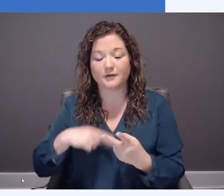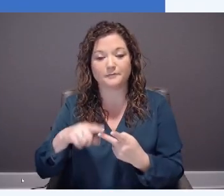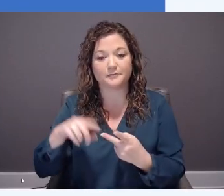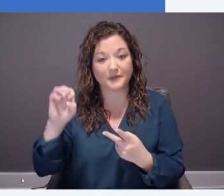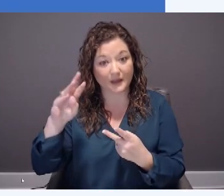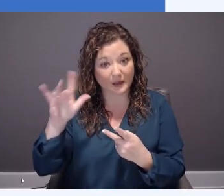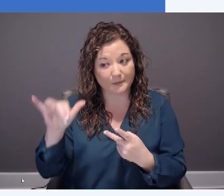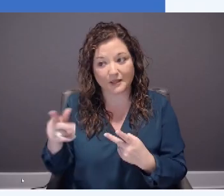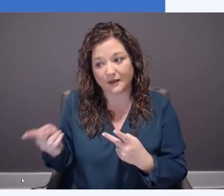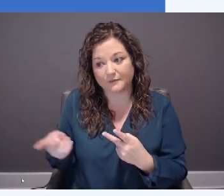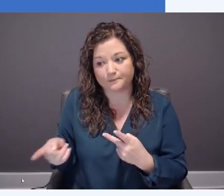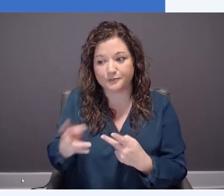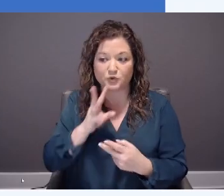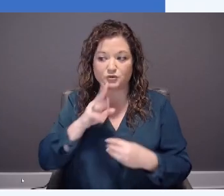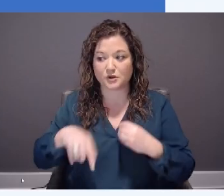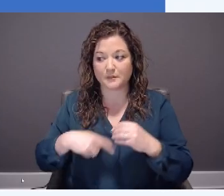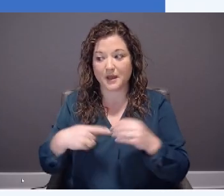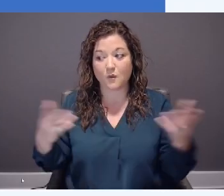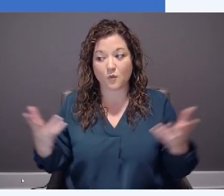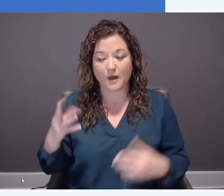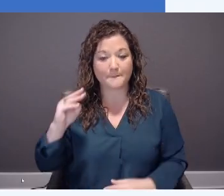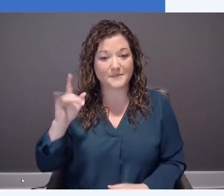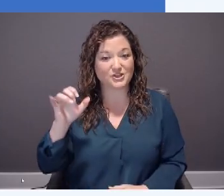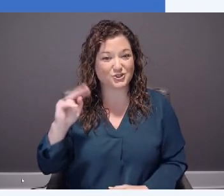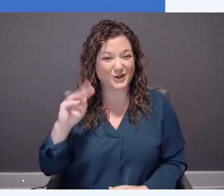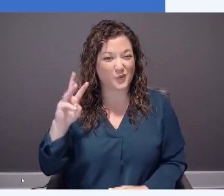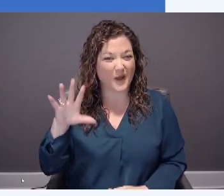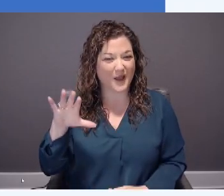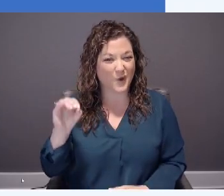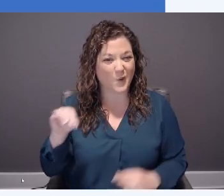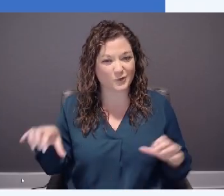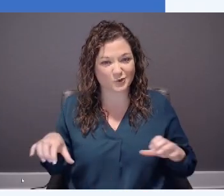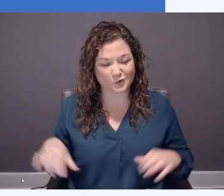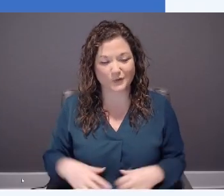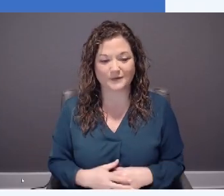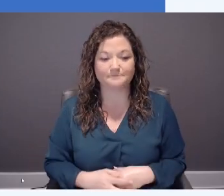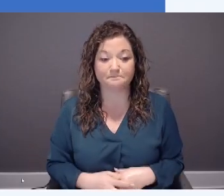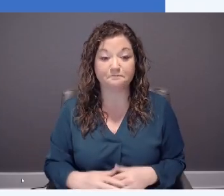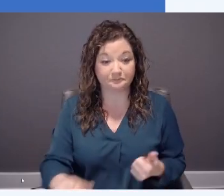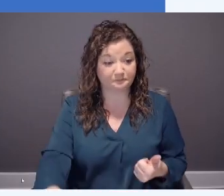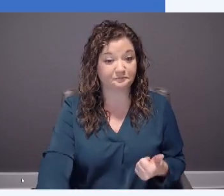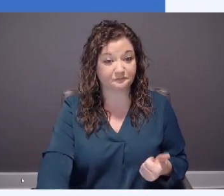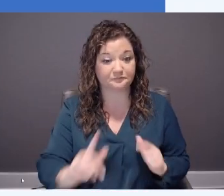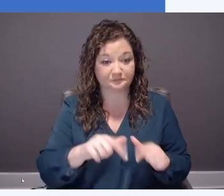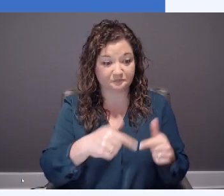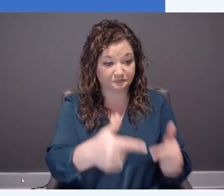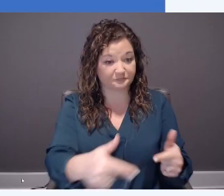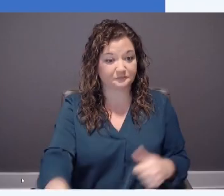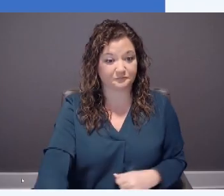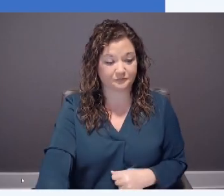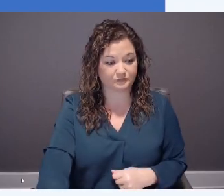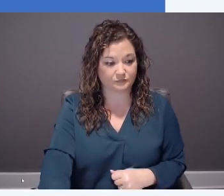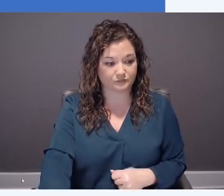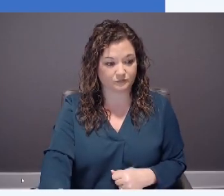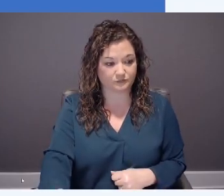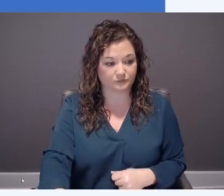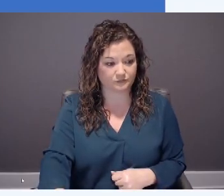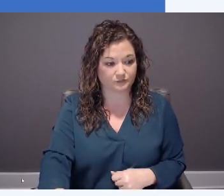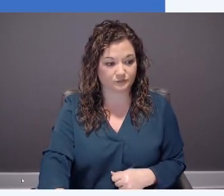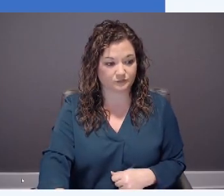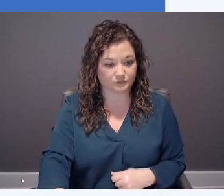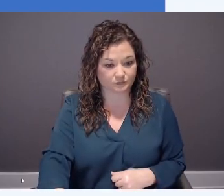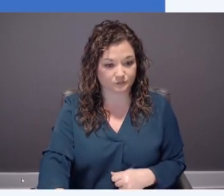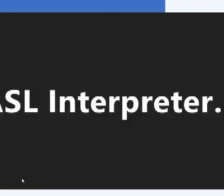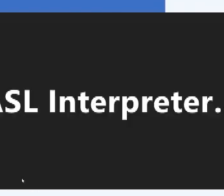what Mission Waco is doing. Yeah, Mayor, council members, thanks for having us today. First wanna acknowledge Mr. Kaufman's efforts to make this